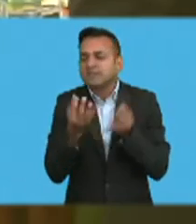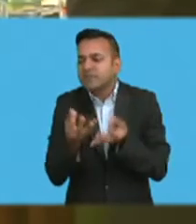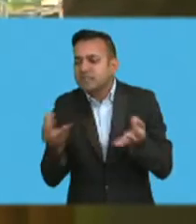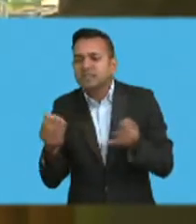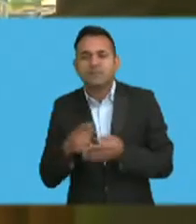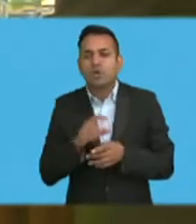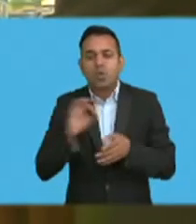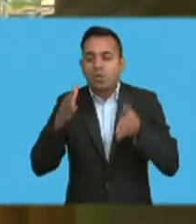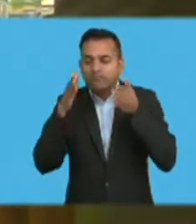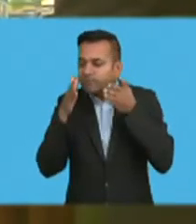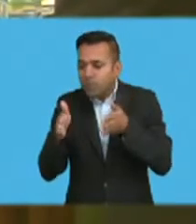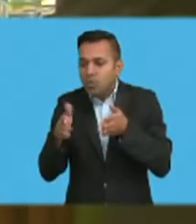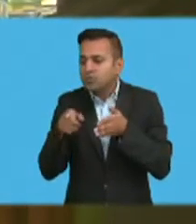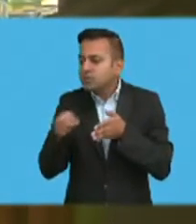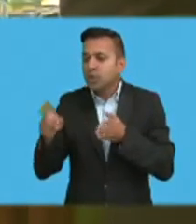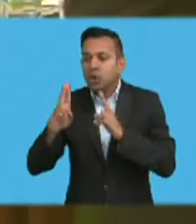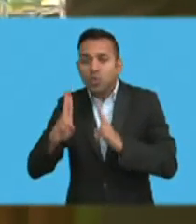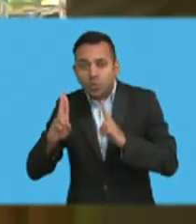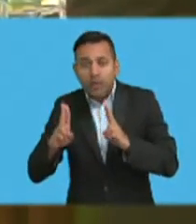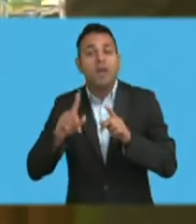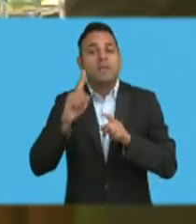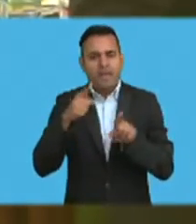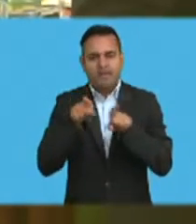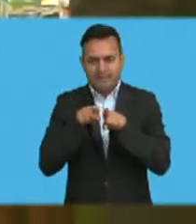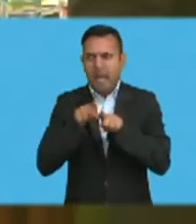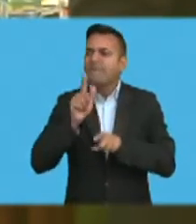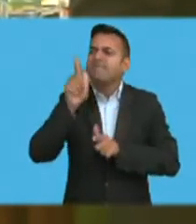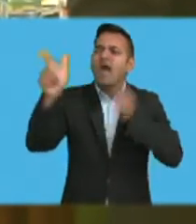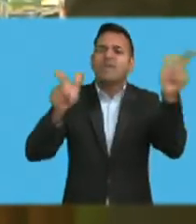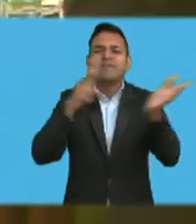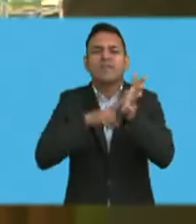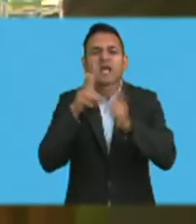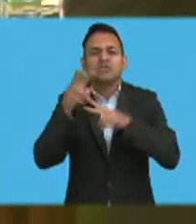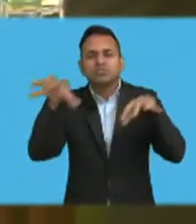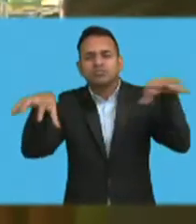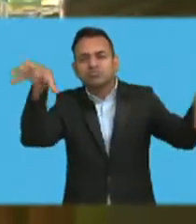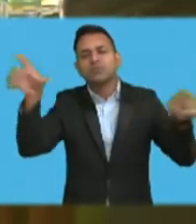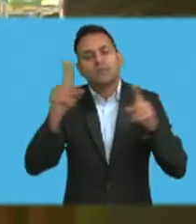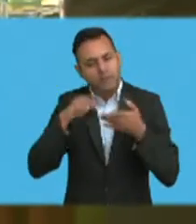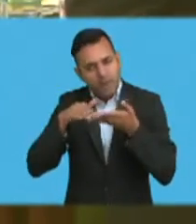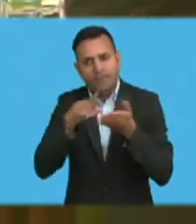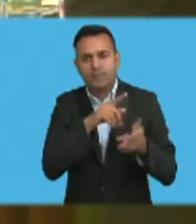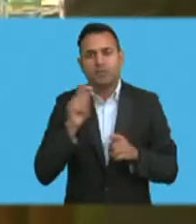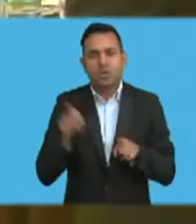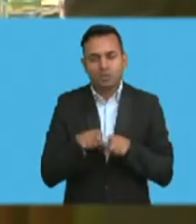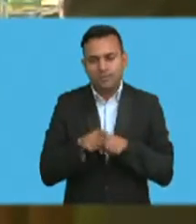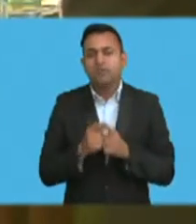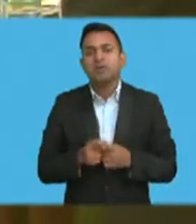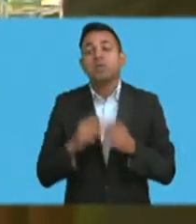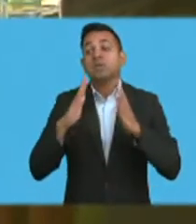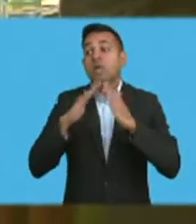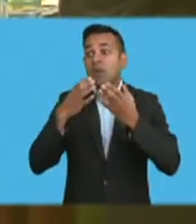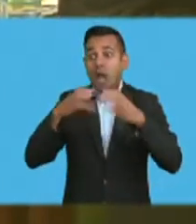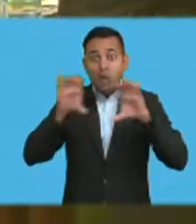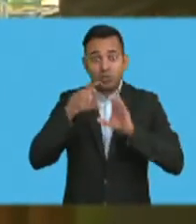as well. And therefore, it creates a bit of a burden on the urban municipal councils to deal with all the issues with